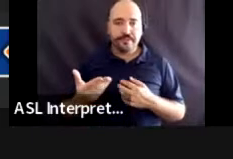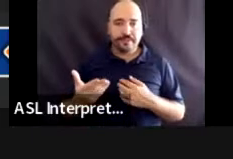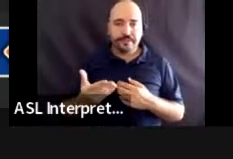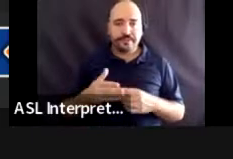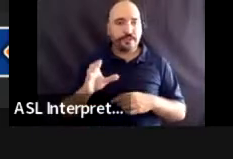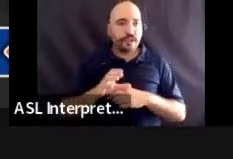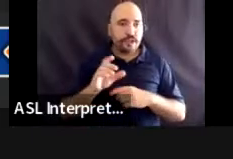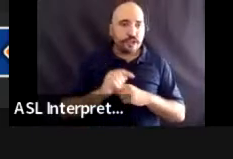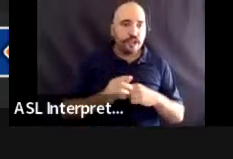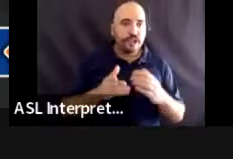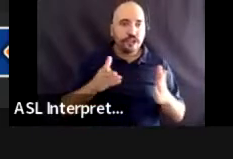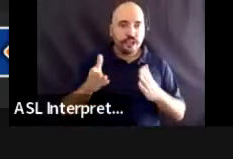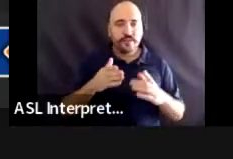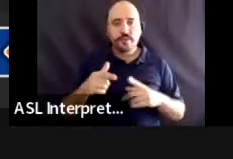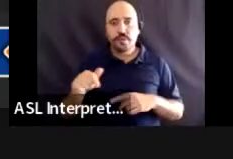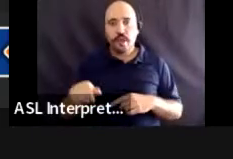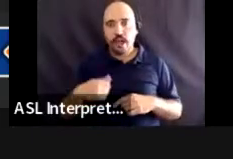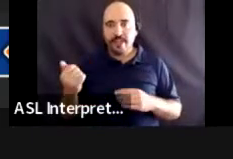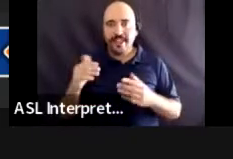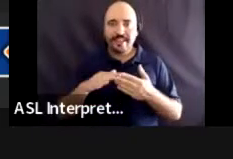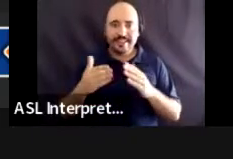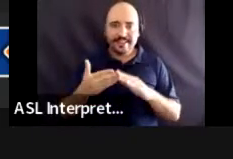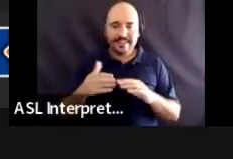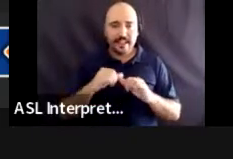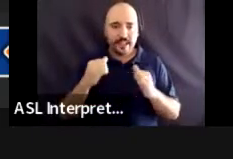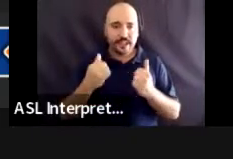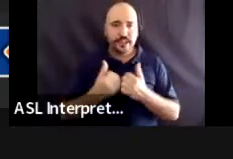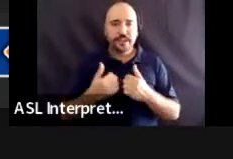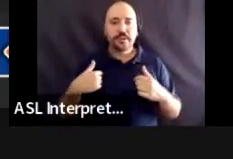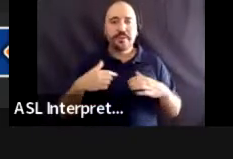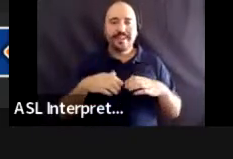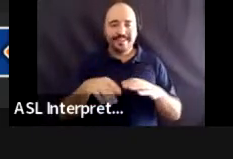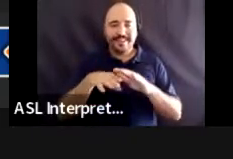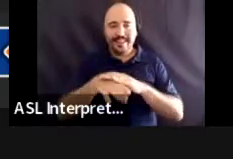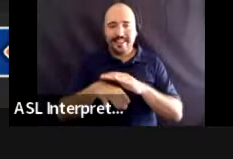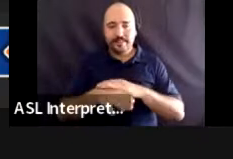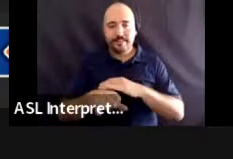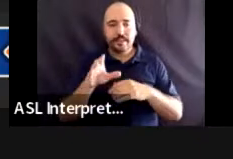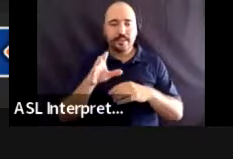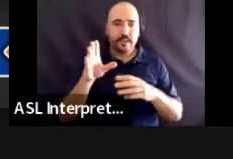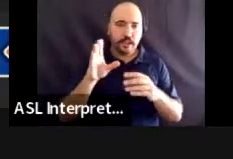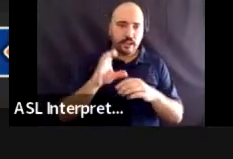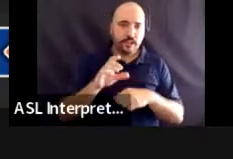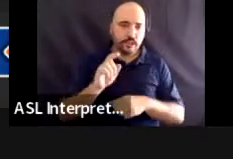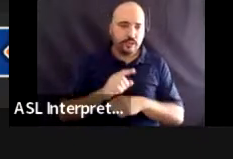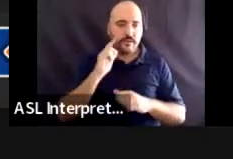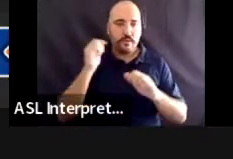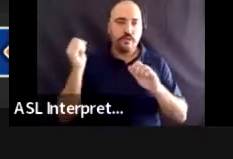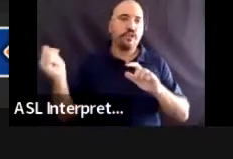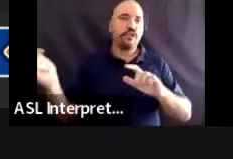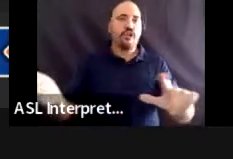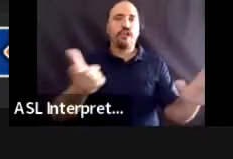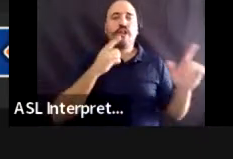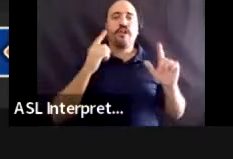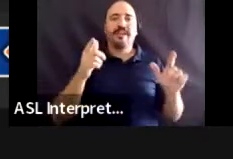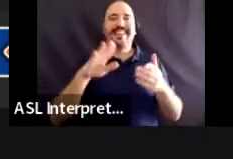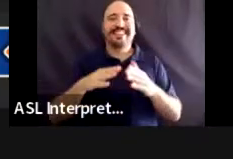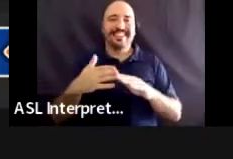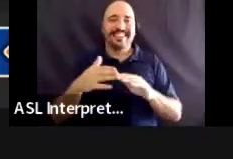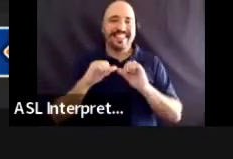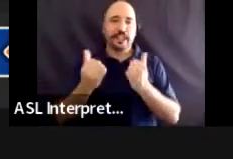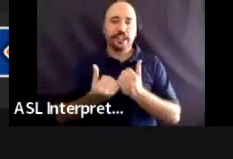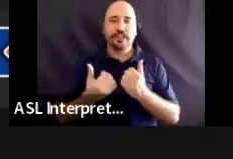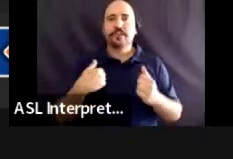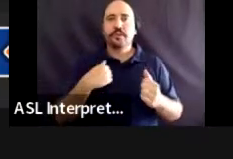consulting services to other city agencies. So we act as the accessibility consultants for all other city agencies. We